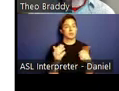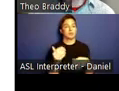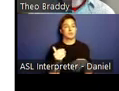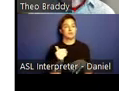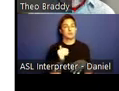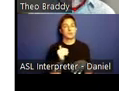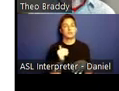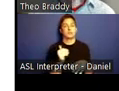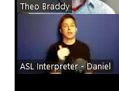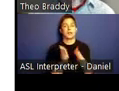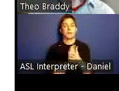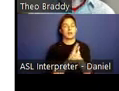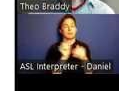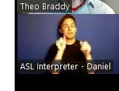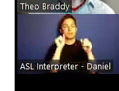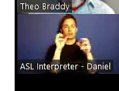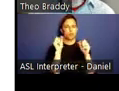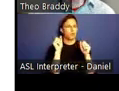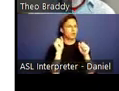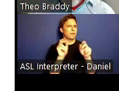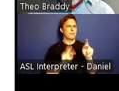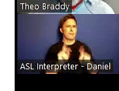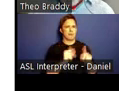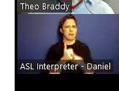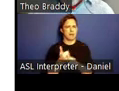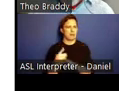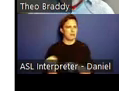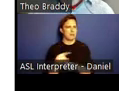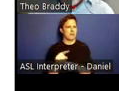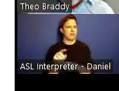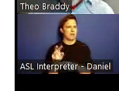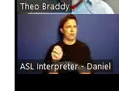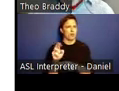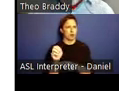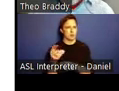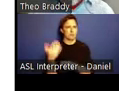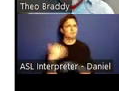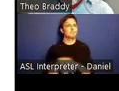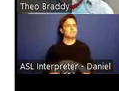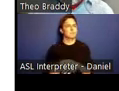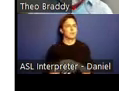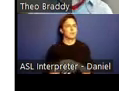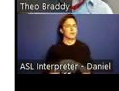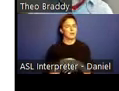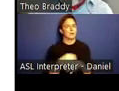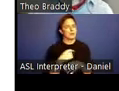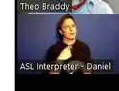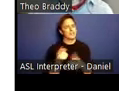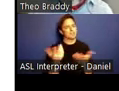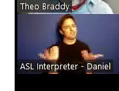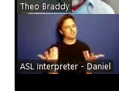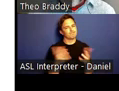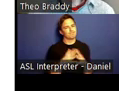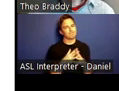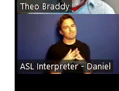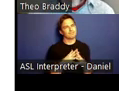the extraordinary people that they were, right? And I was just doing my